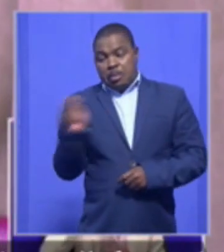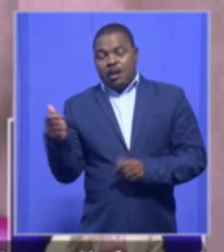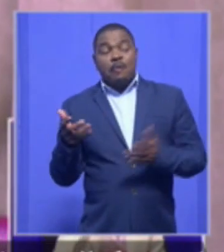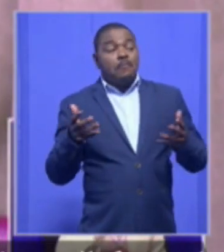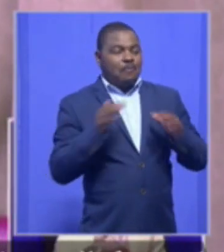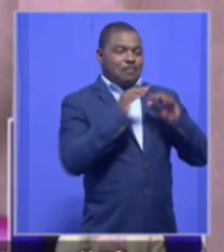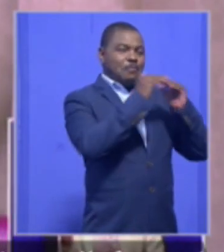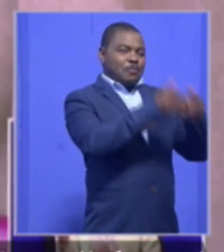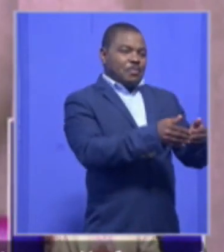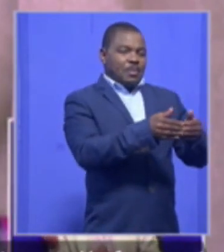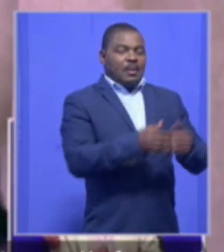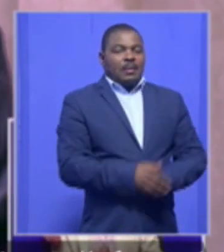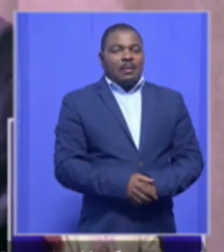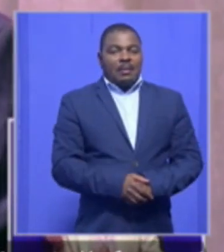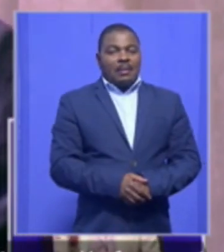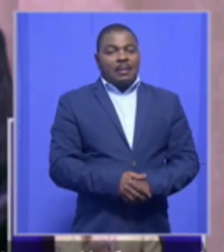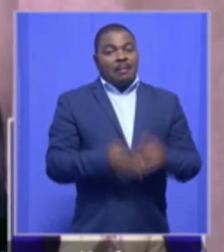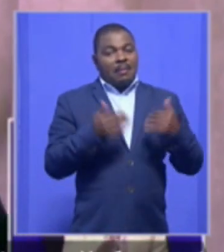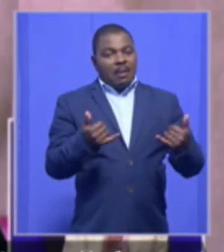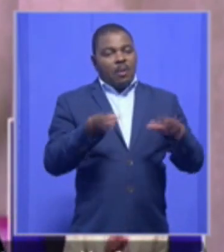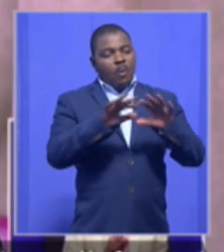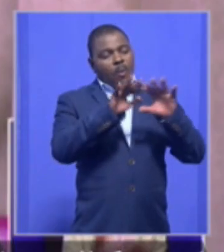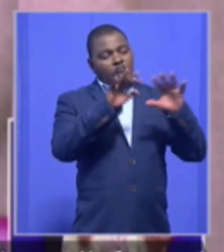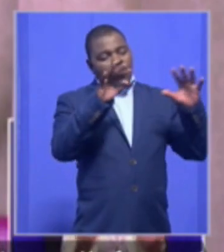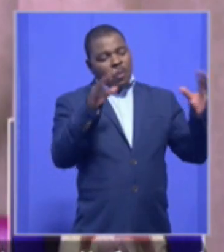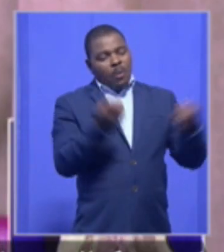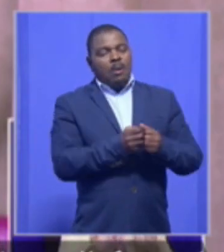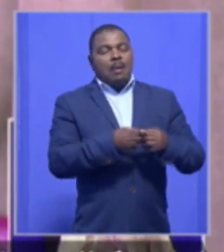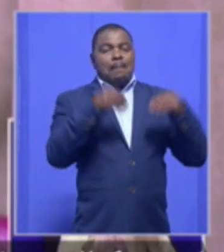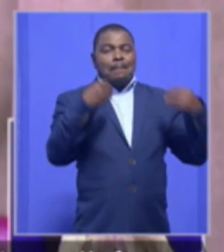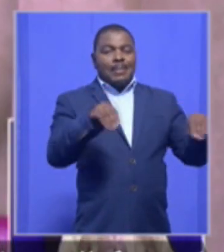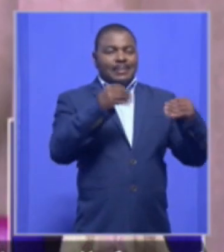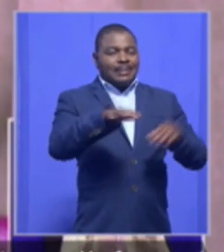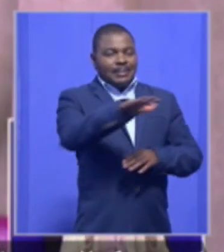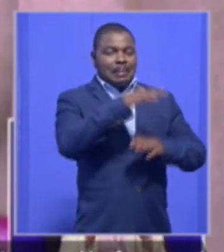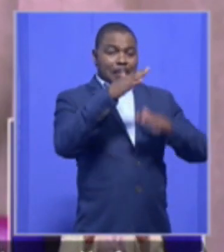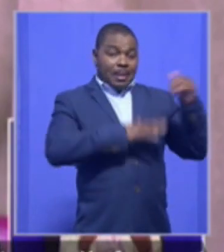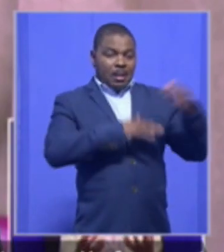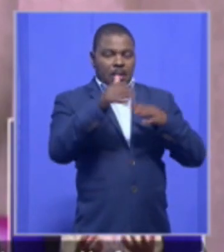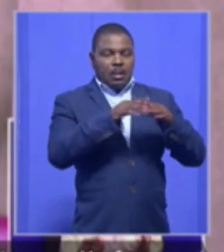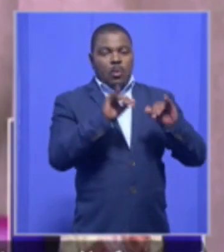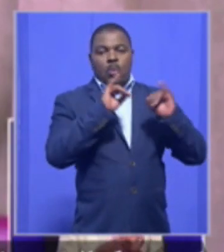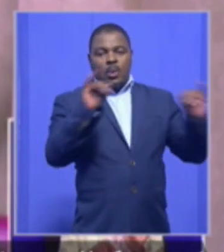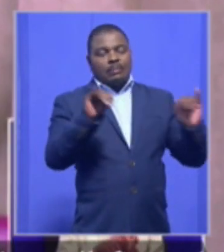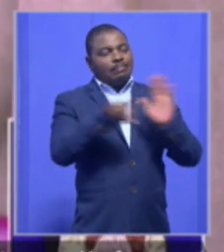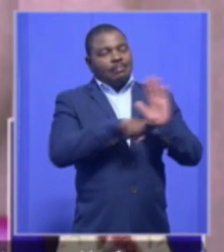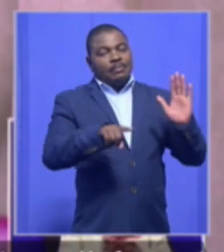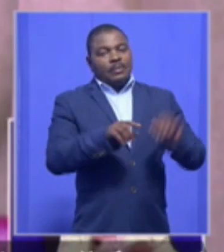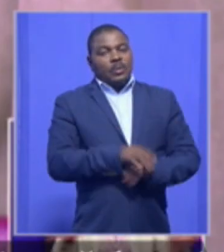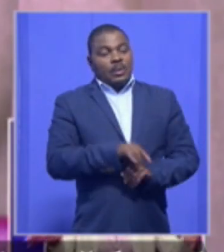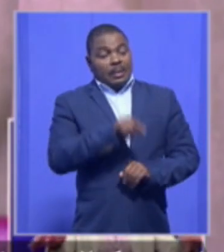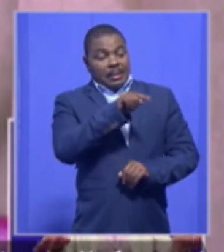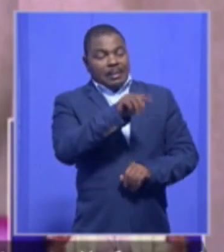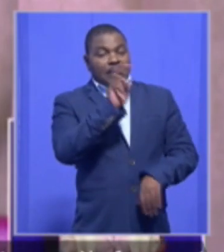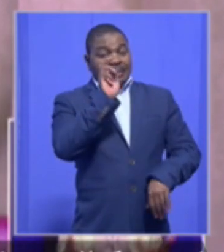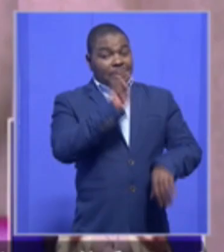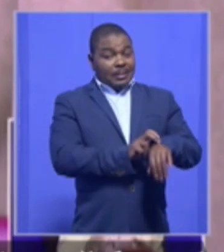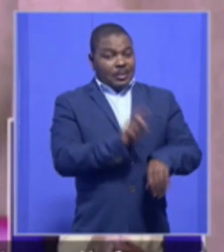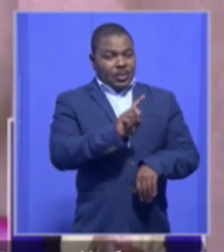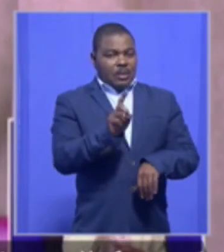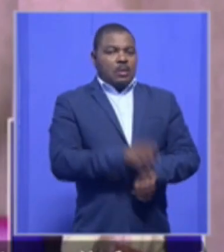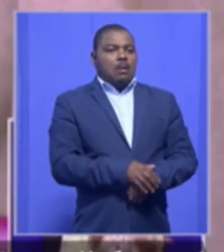bad image for the entire construction industry, which requires investment